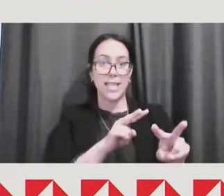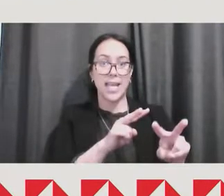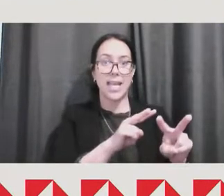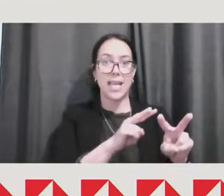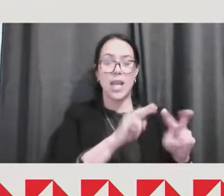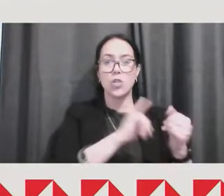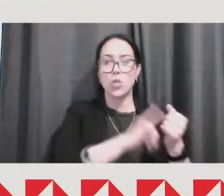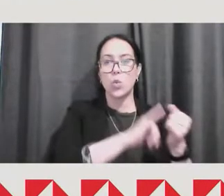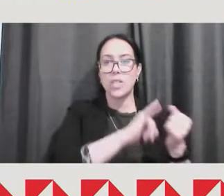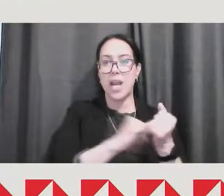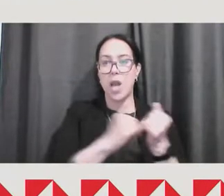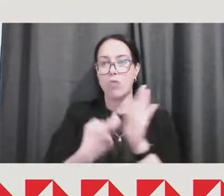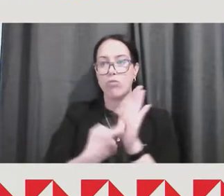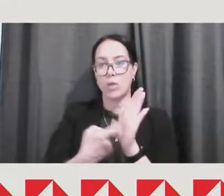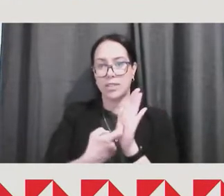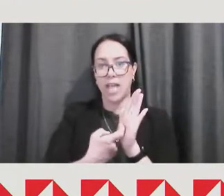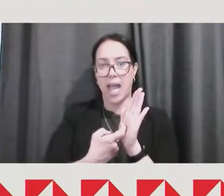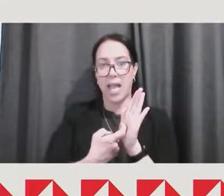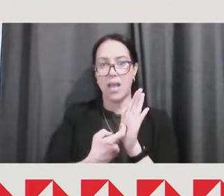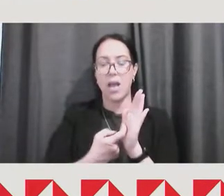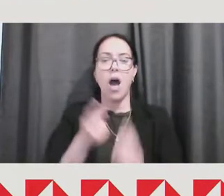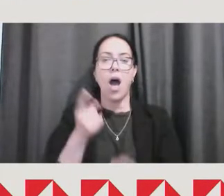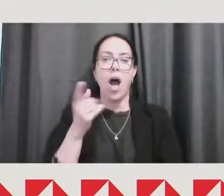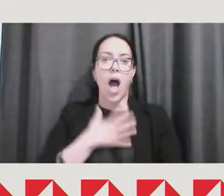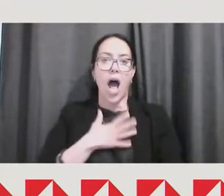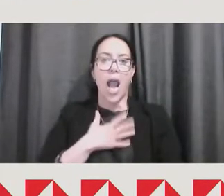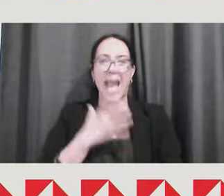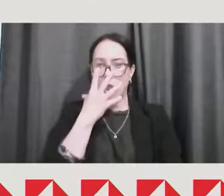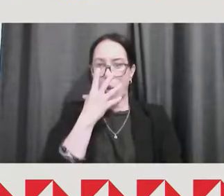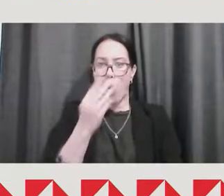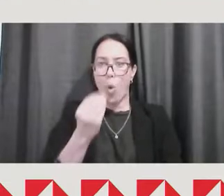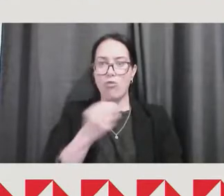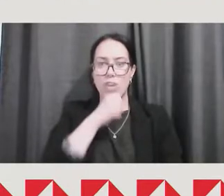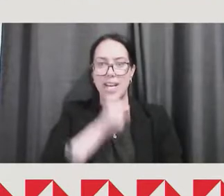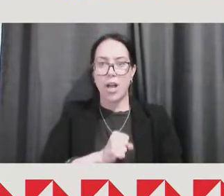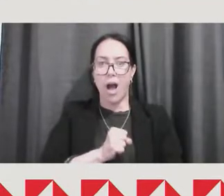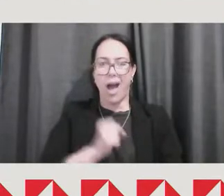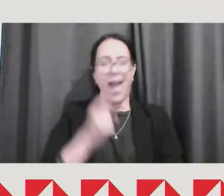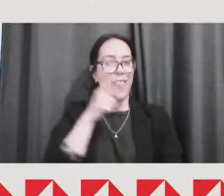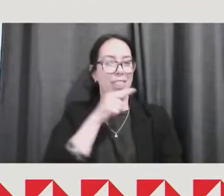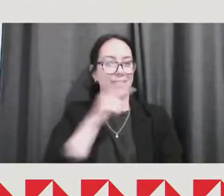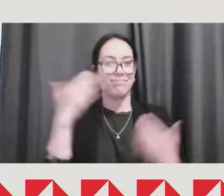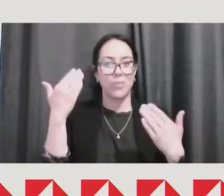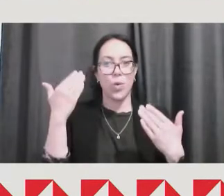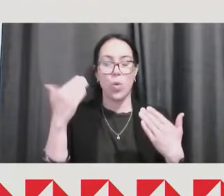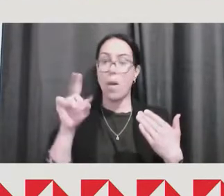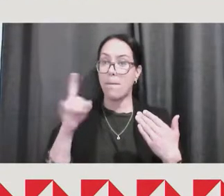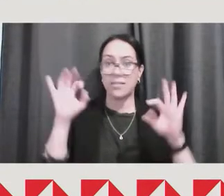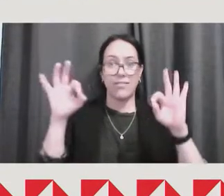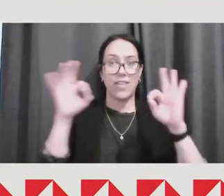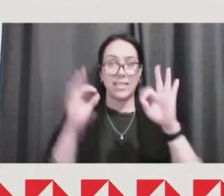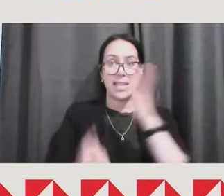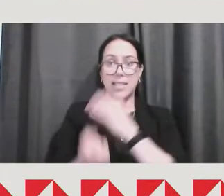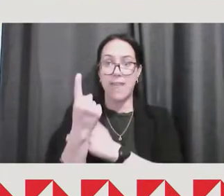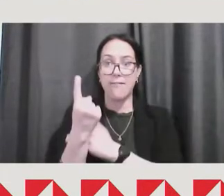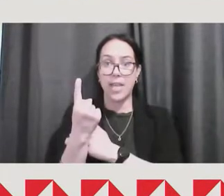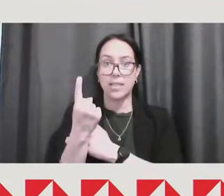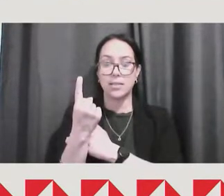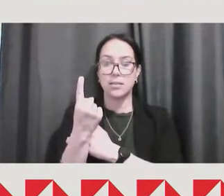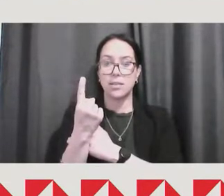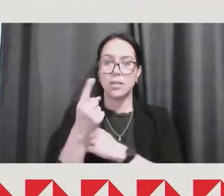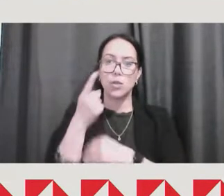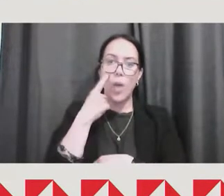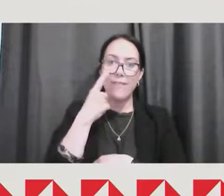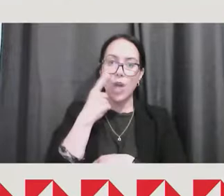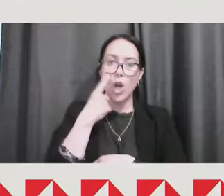I personally like the Wolverine guy because I think he's cool but um it was really a fantastic event to specifically look at what are the